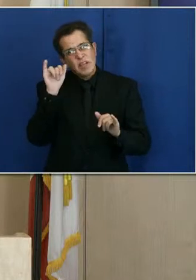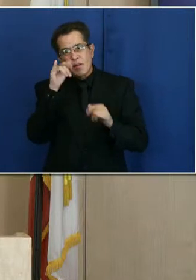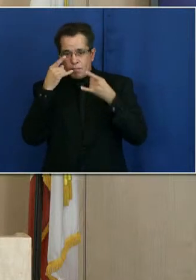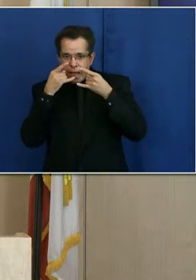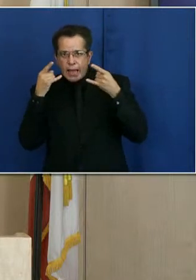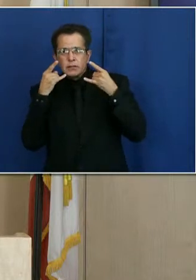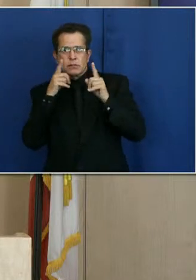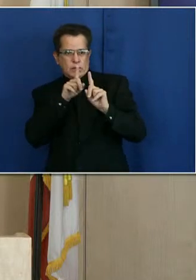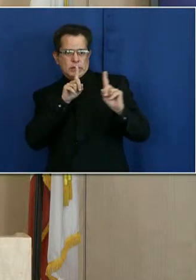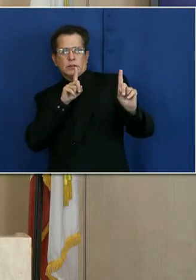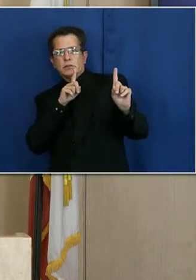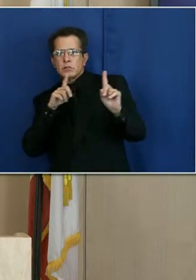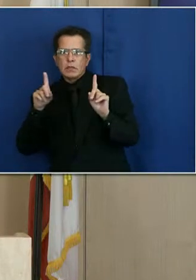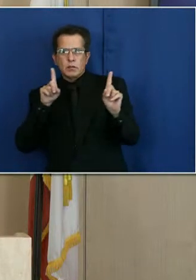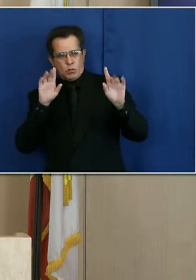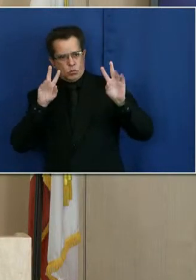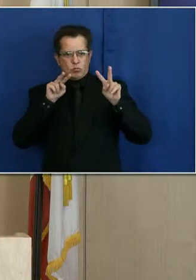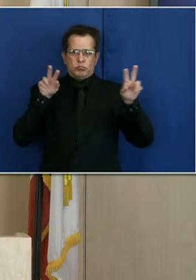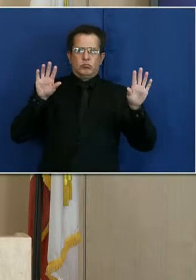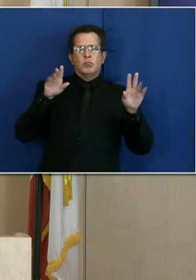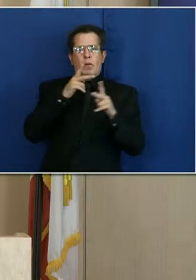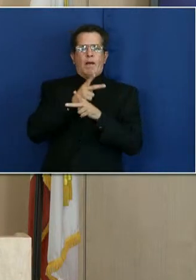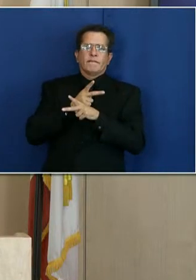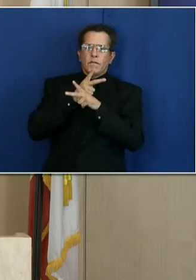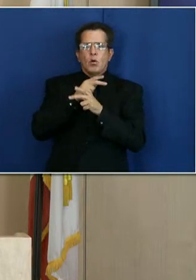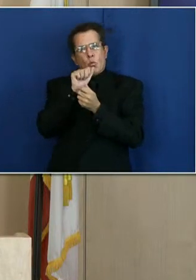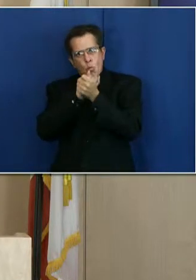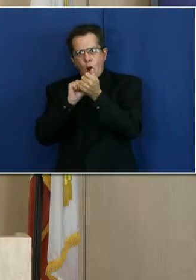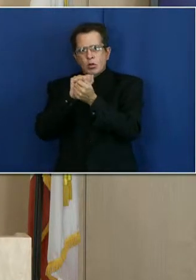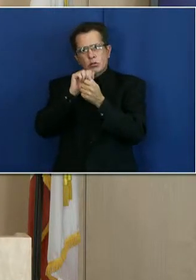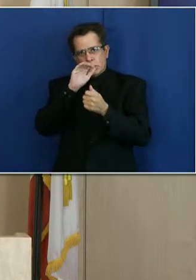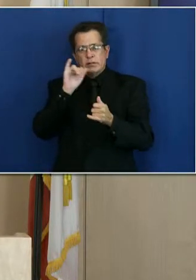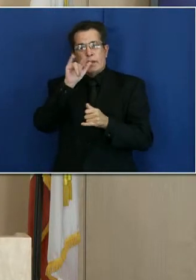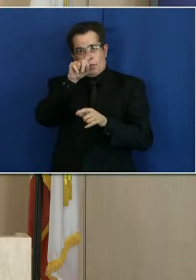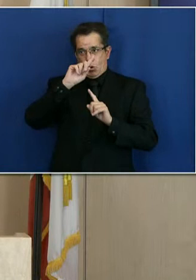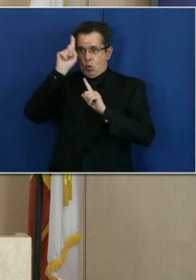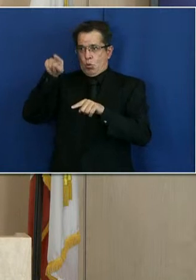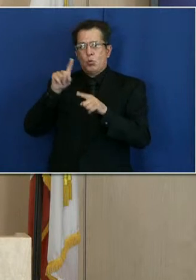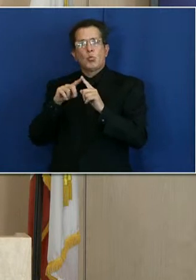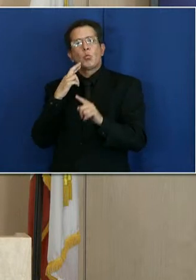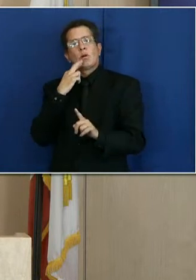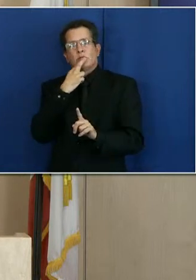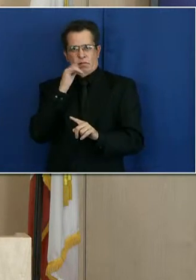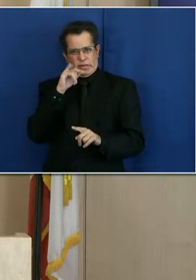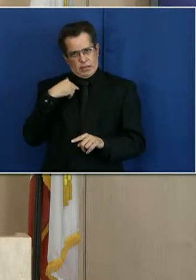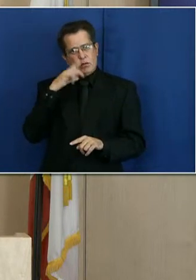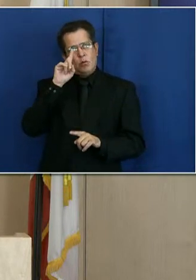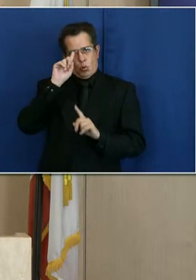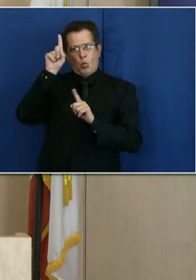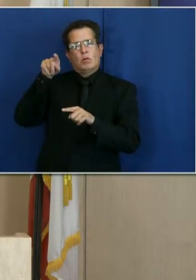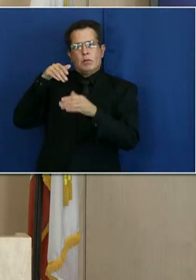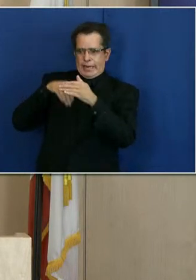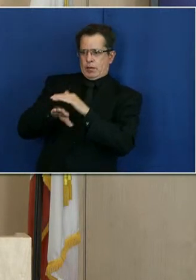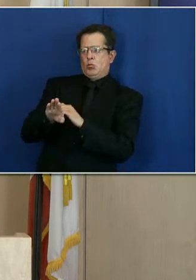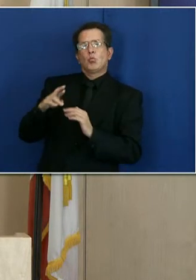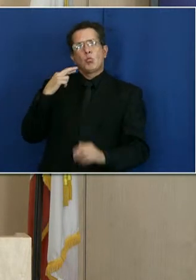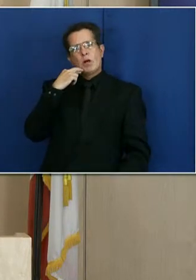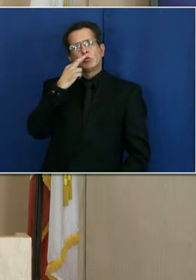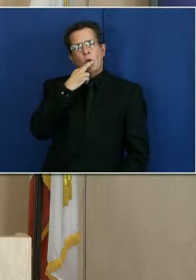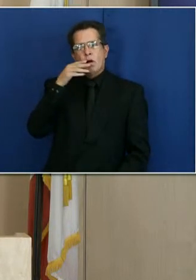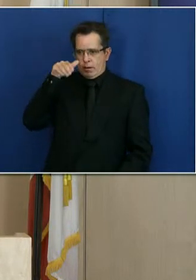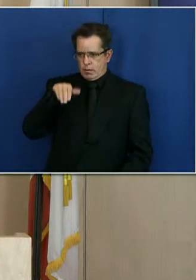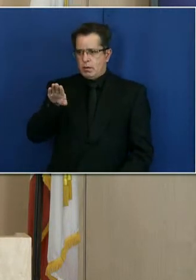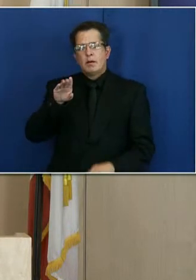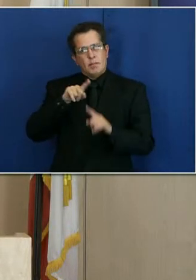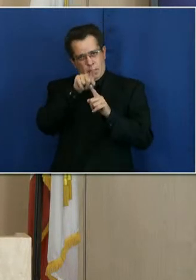socially distancing, and washing hands. And then when you do go out to restaurants, and I have gone out to restaurants in my neighborhood,